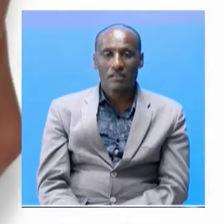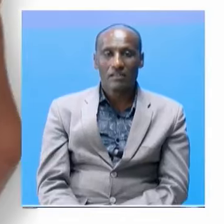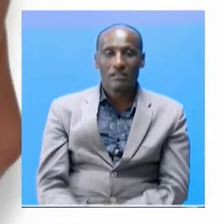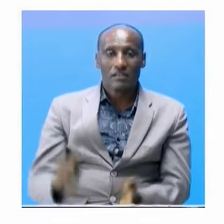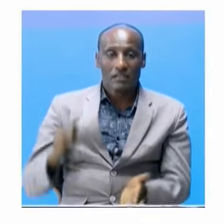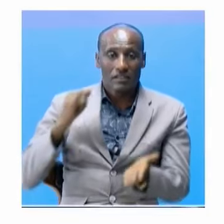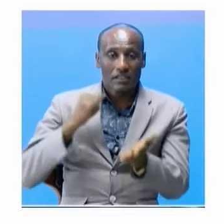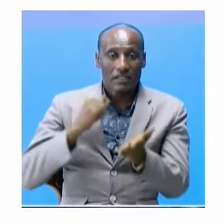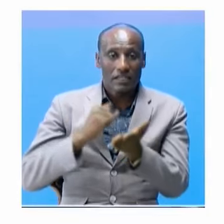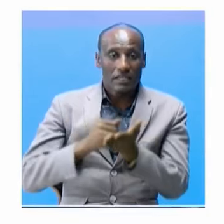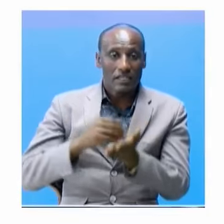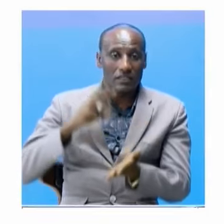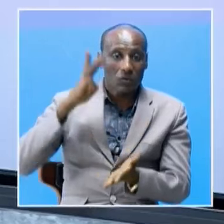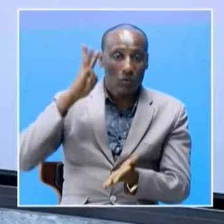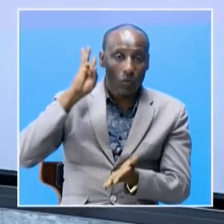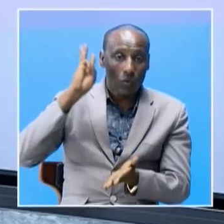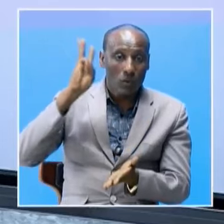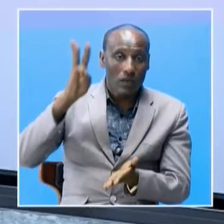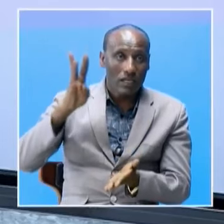it will rain,